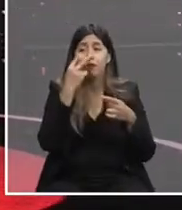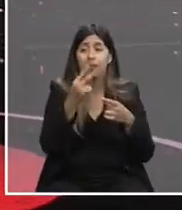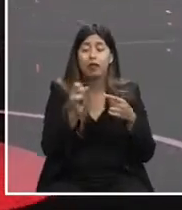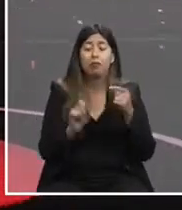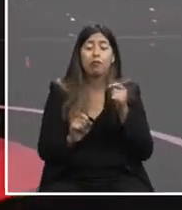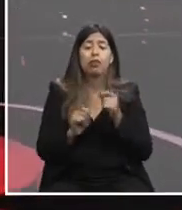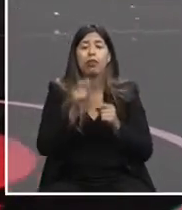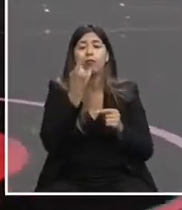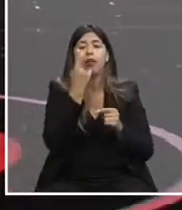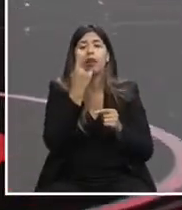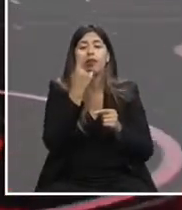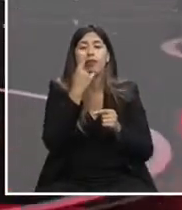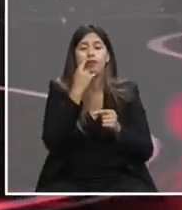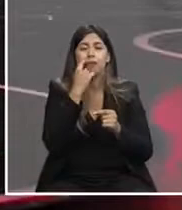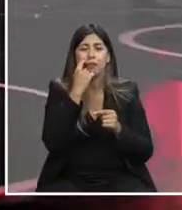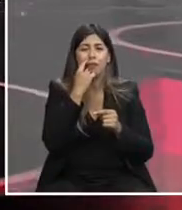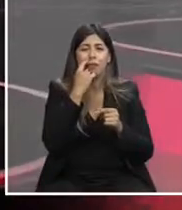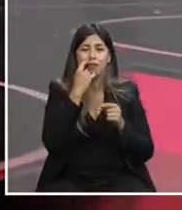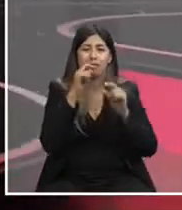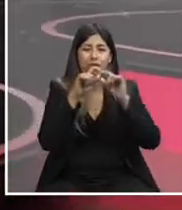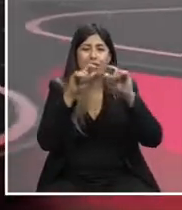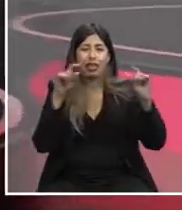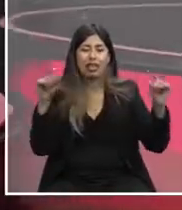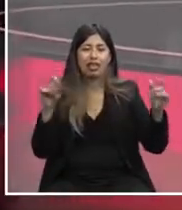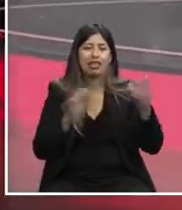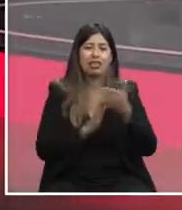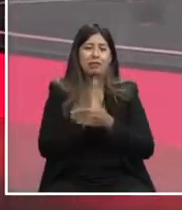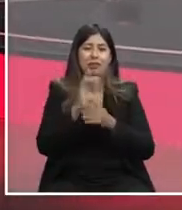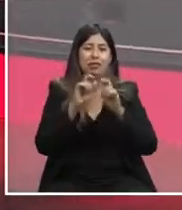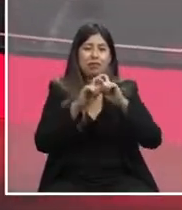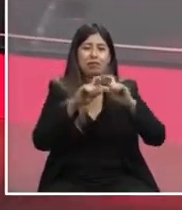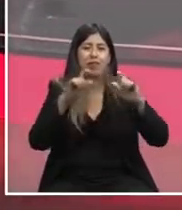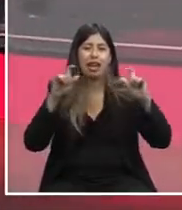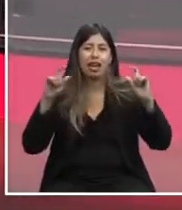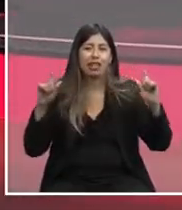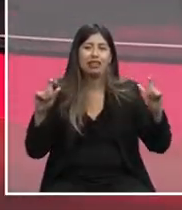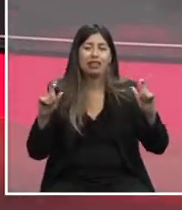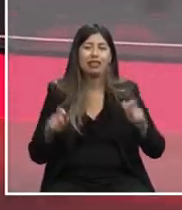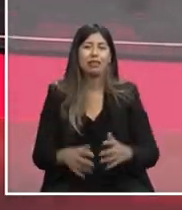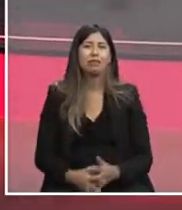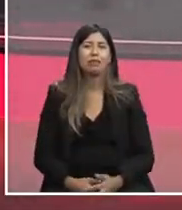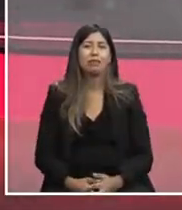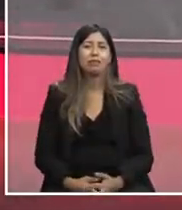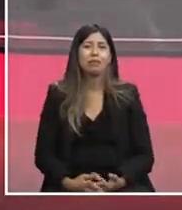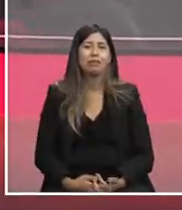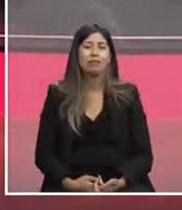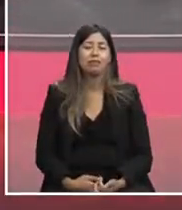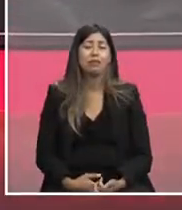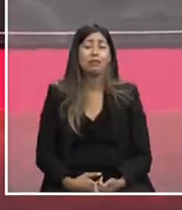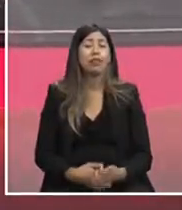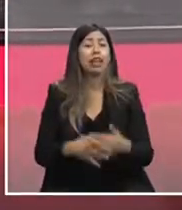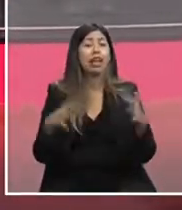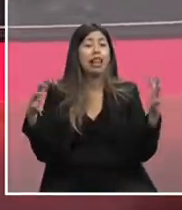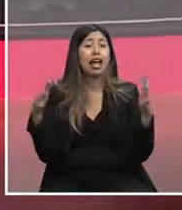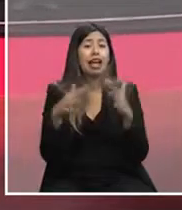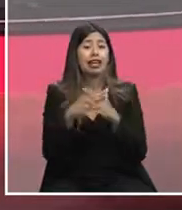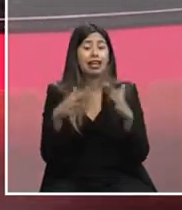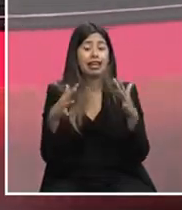with a sentence. War makes a state. and the state make